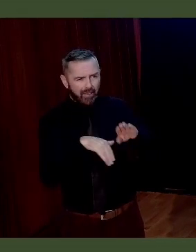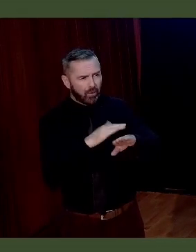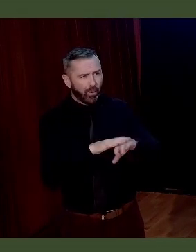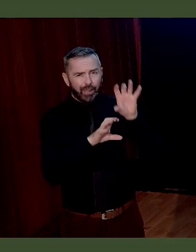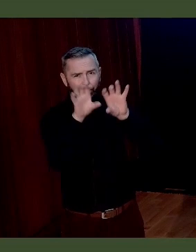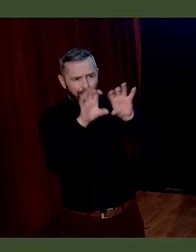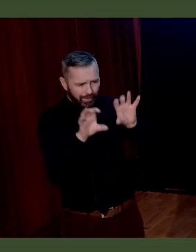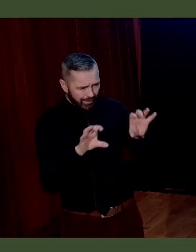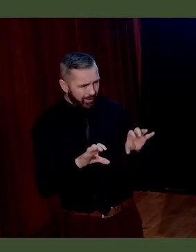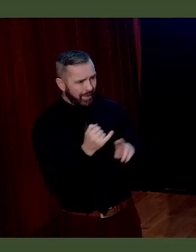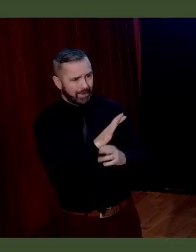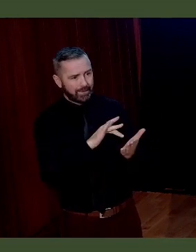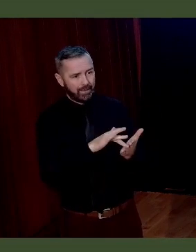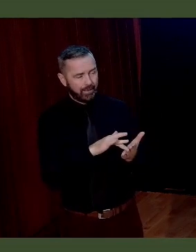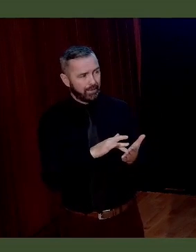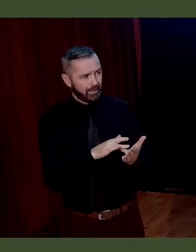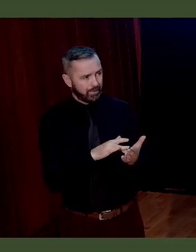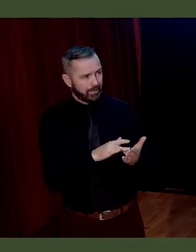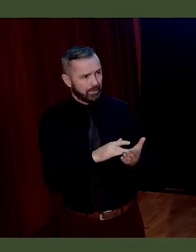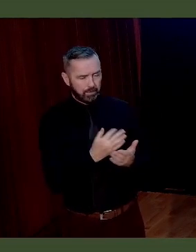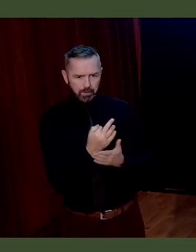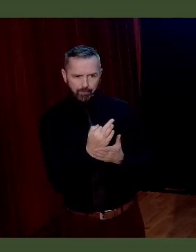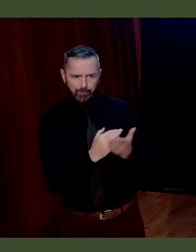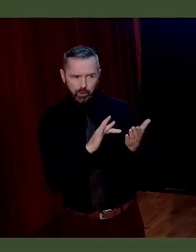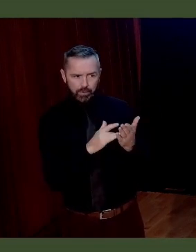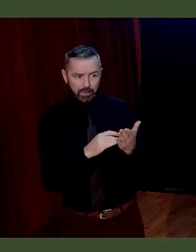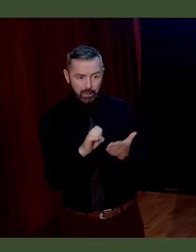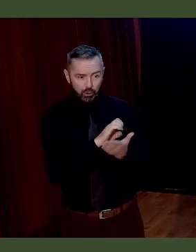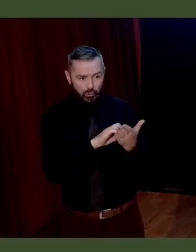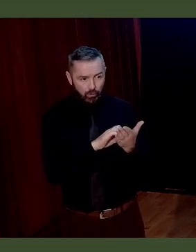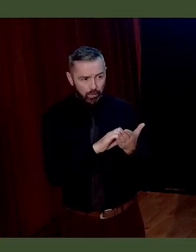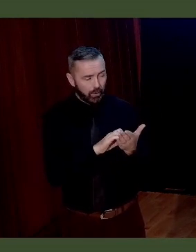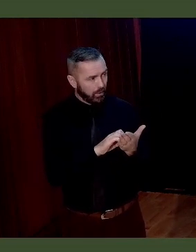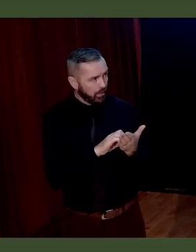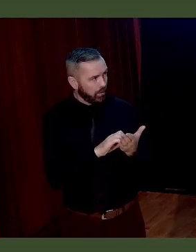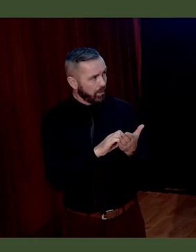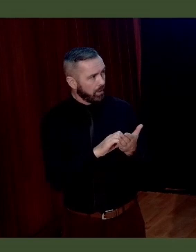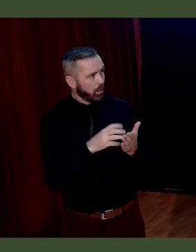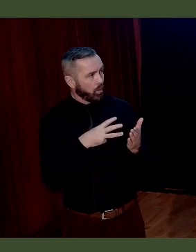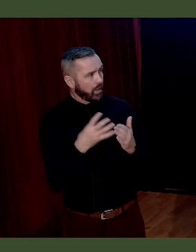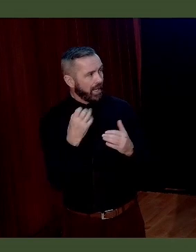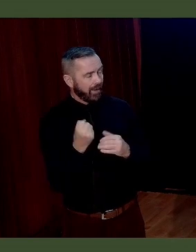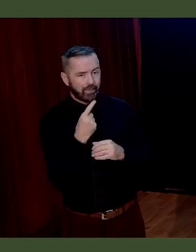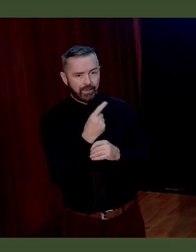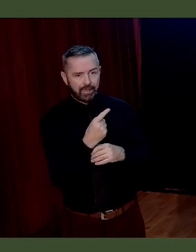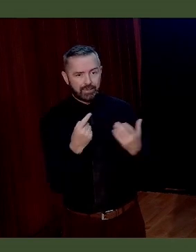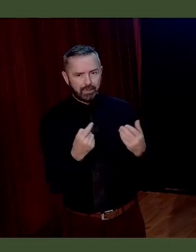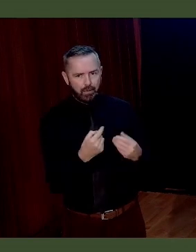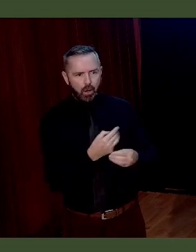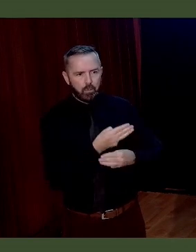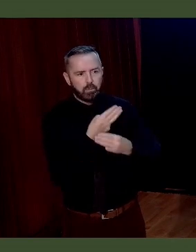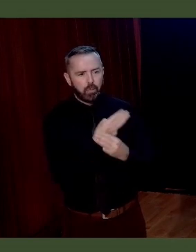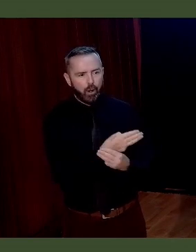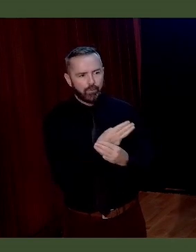everywhere in the city centre. There are very few cities in Europe where you have this measure of